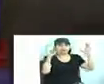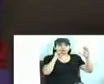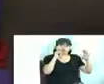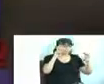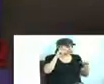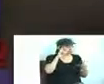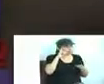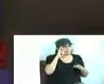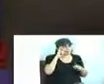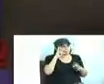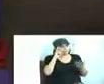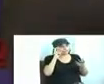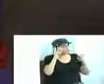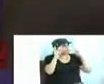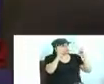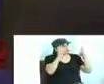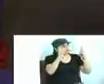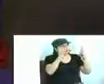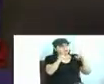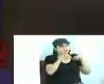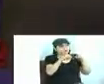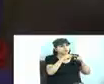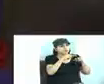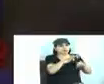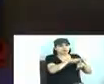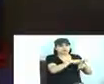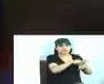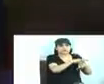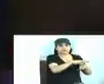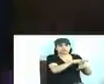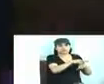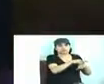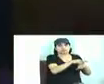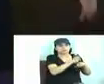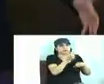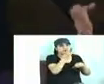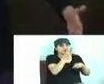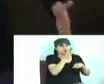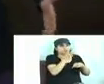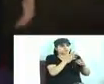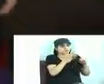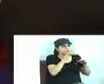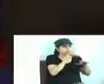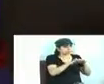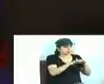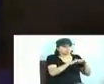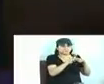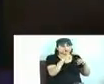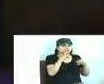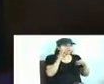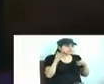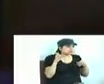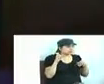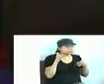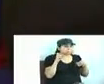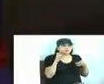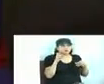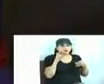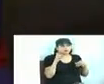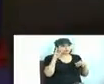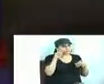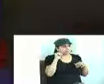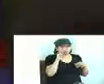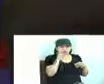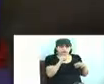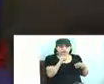for, you know, I don't know, when global warming is so severe that the whole oceans dry up and are no longer there. I don't believe that that's what Revelation is